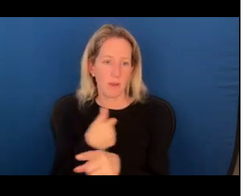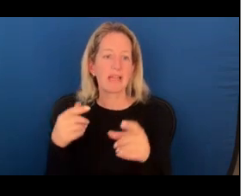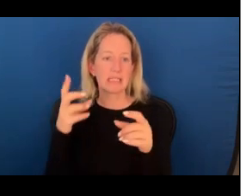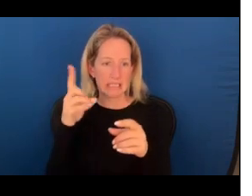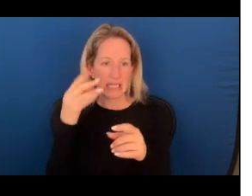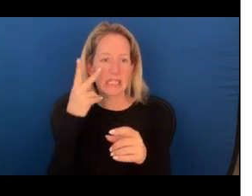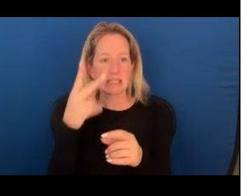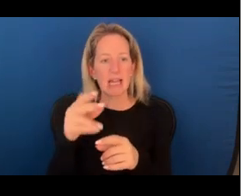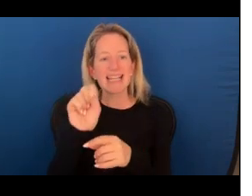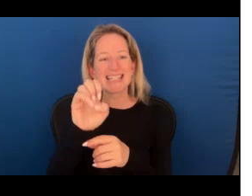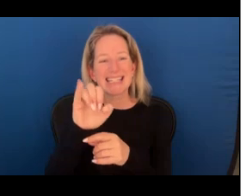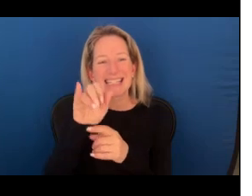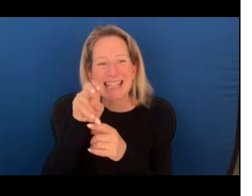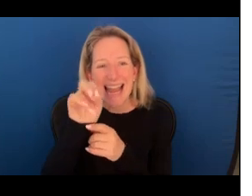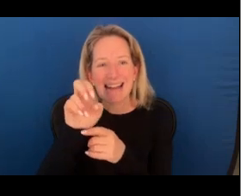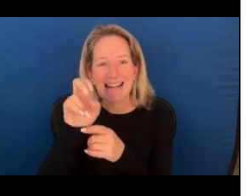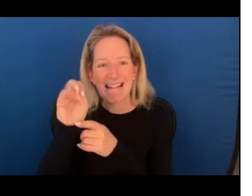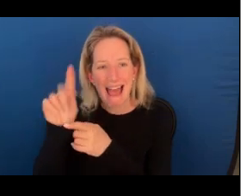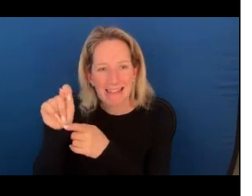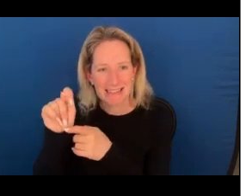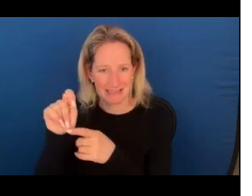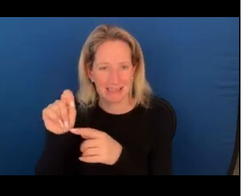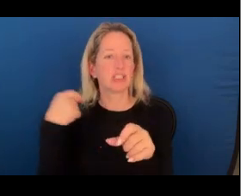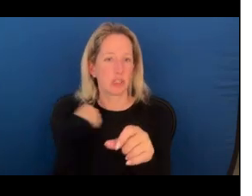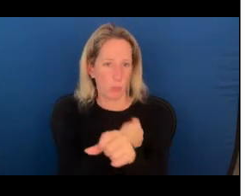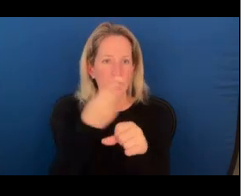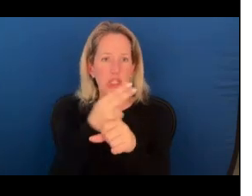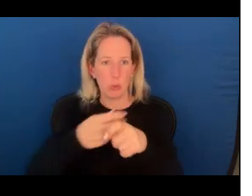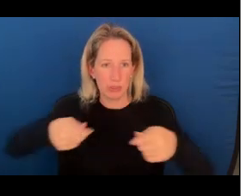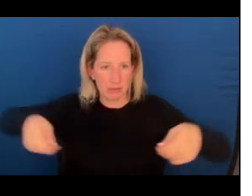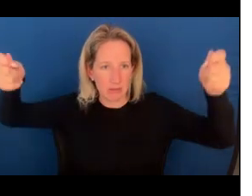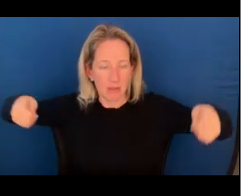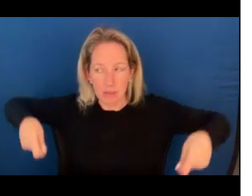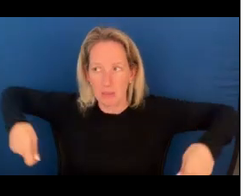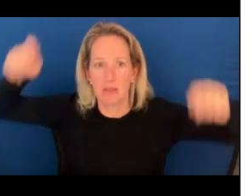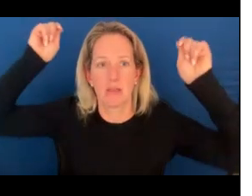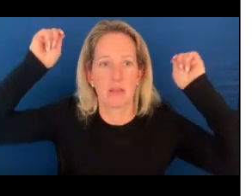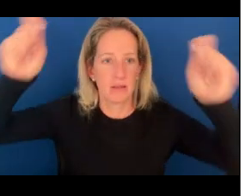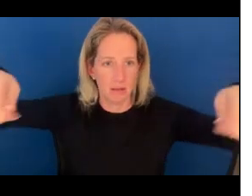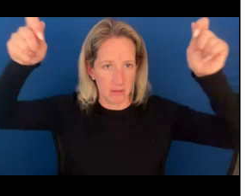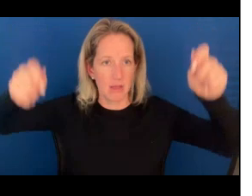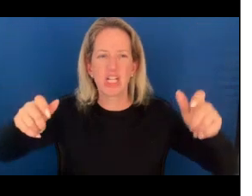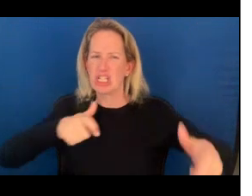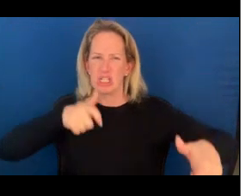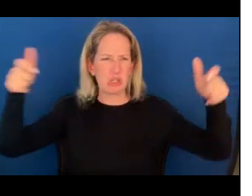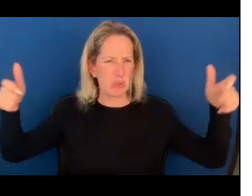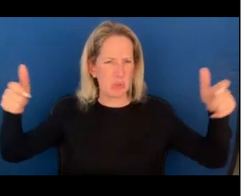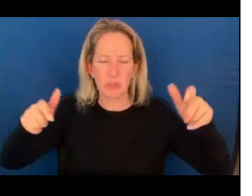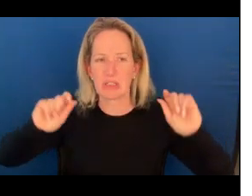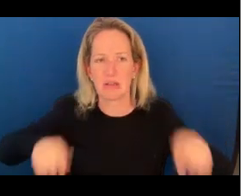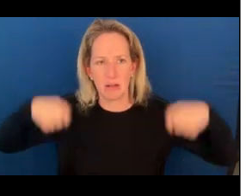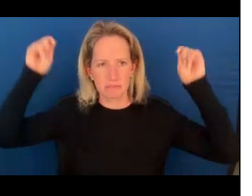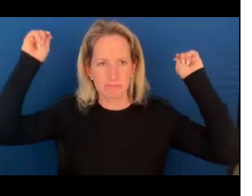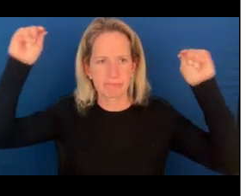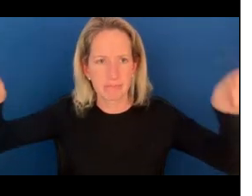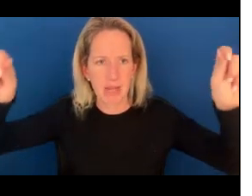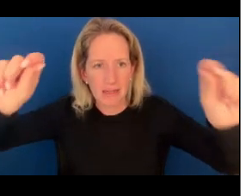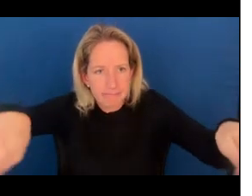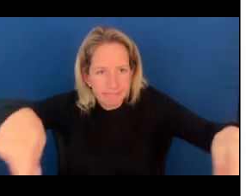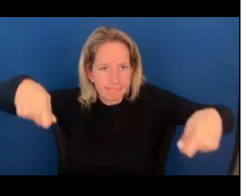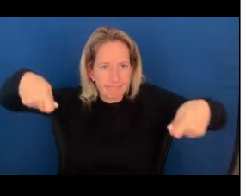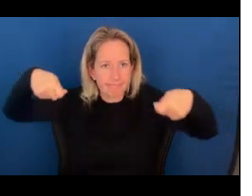see the marine animals that they were protecting by taking out this plastic and all this garbage. Here,